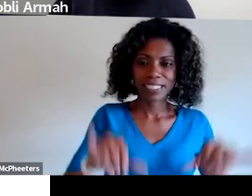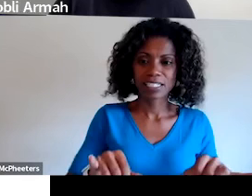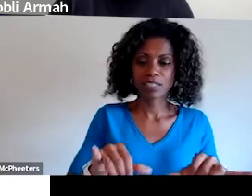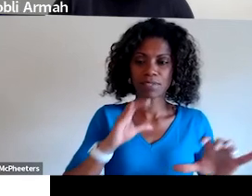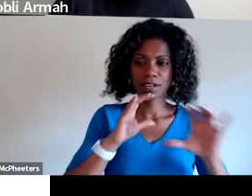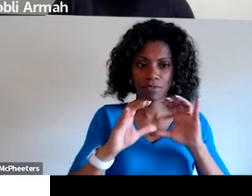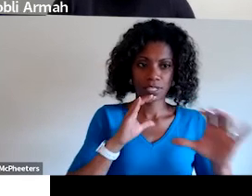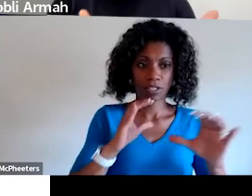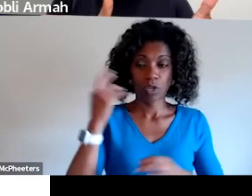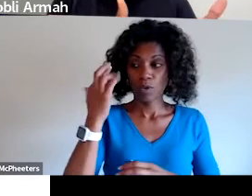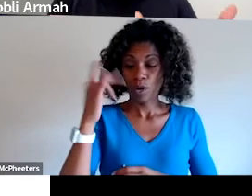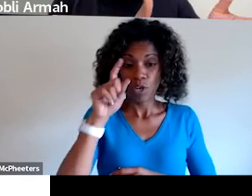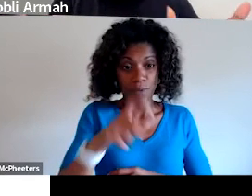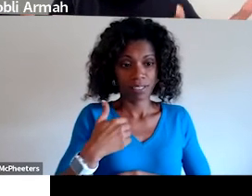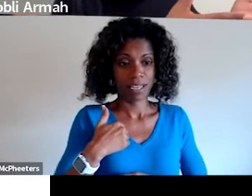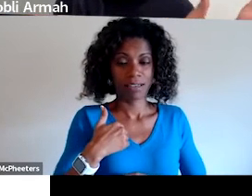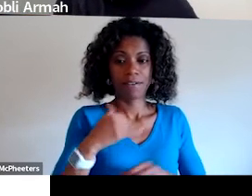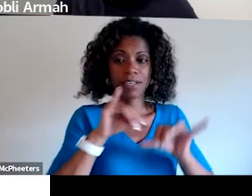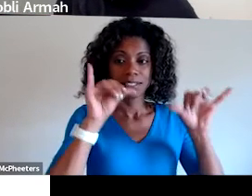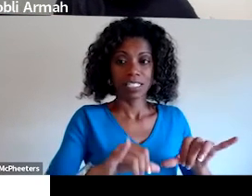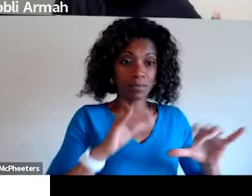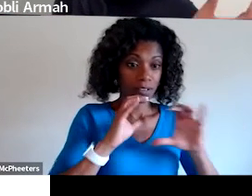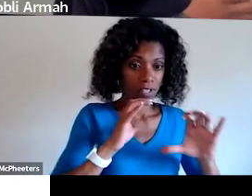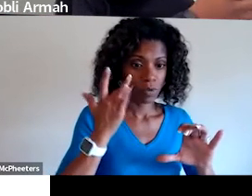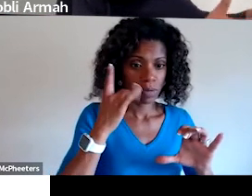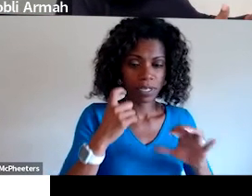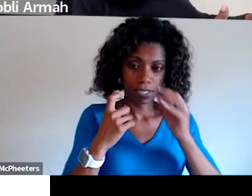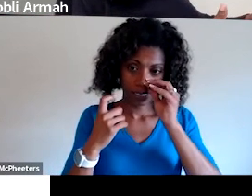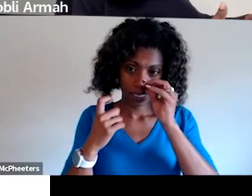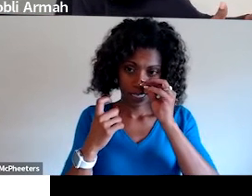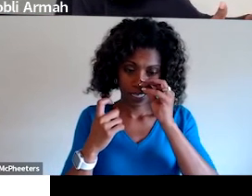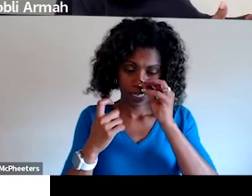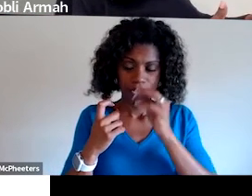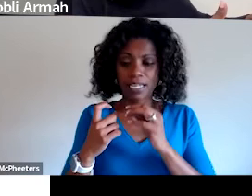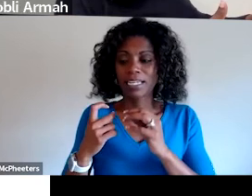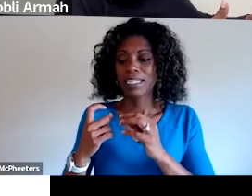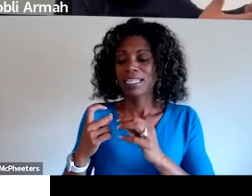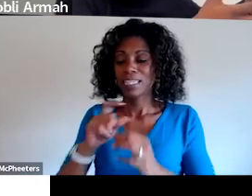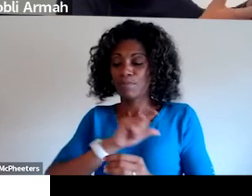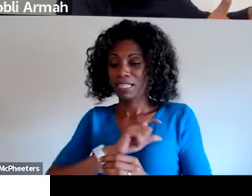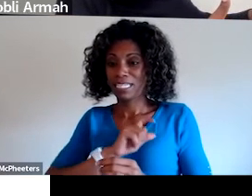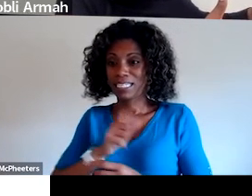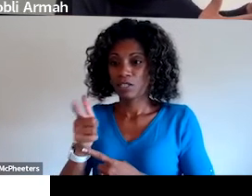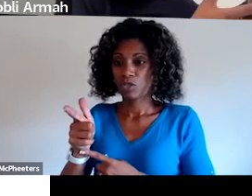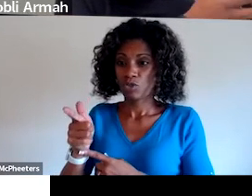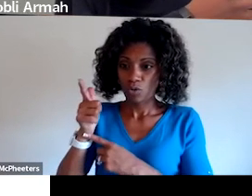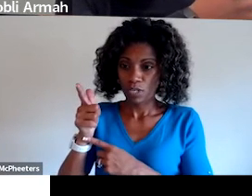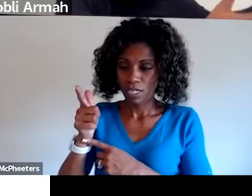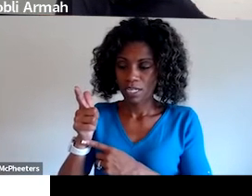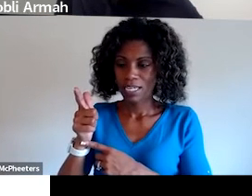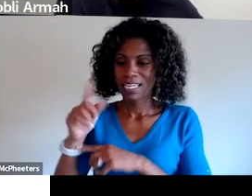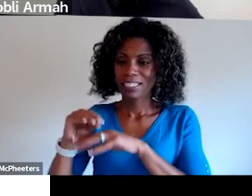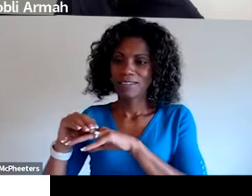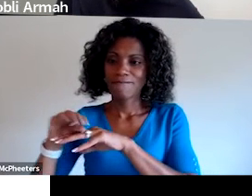systems conversation is that a police-involved shooting is an event. It has a start and it has